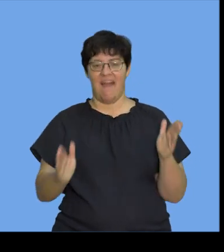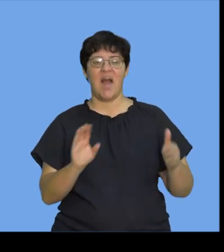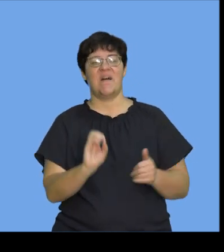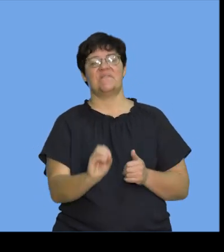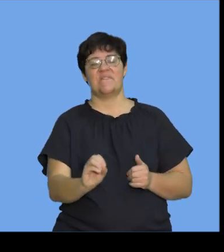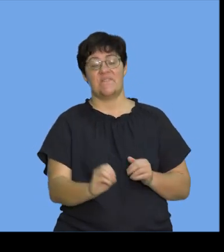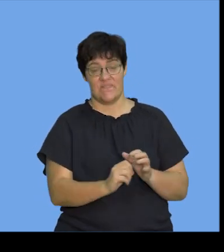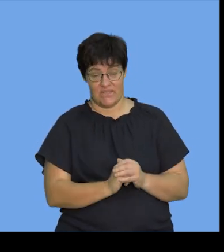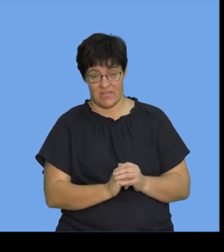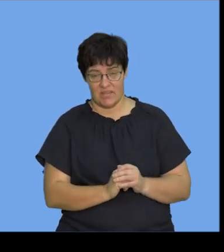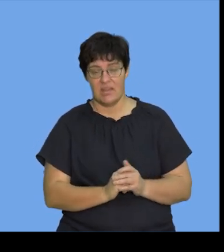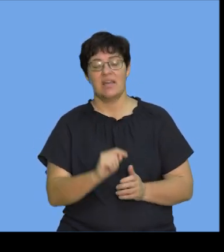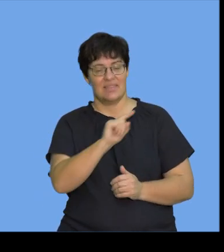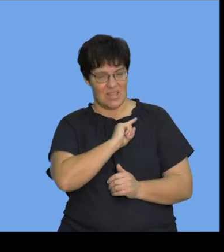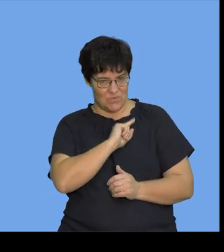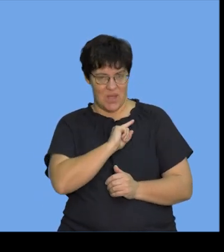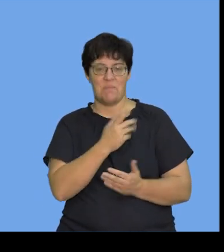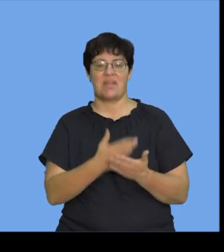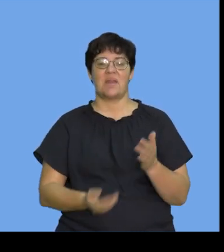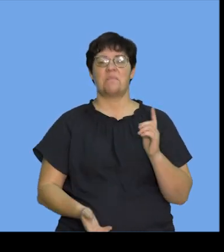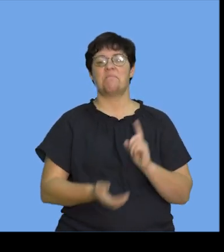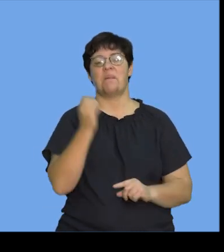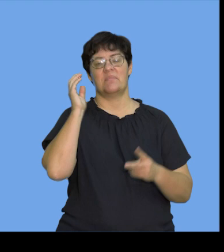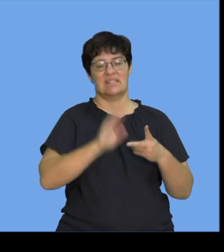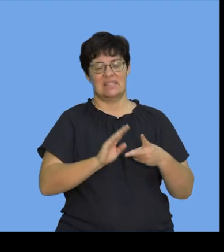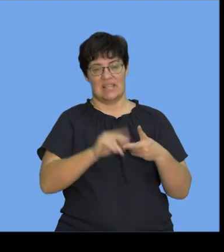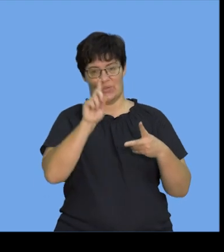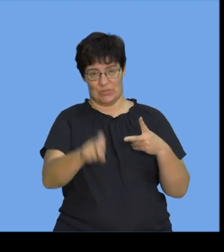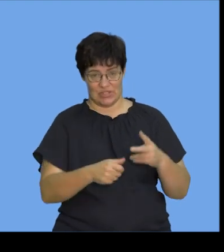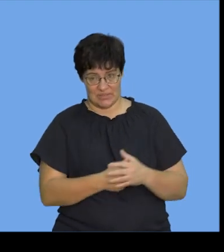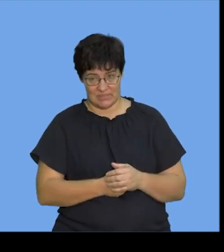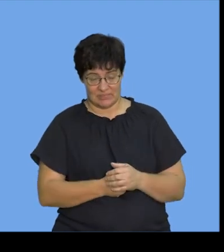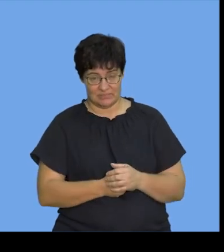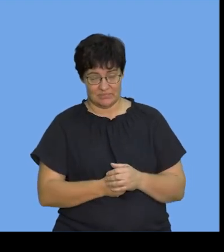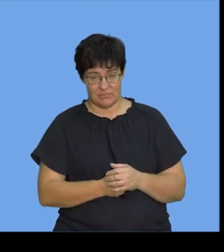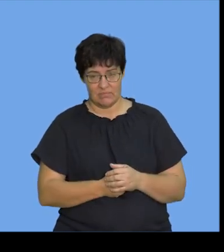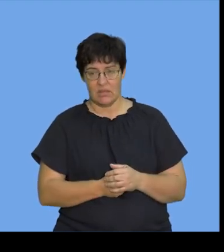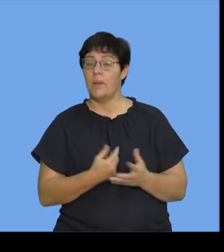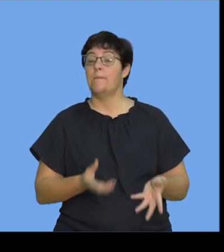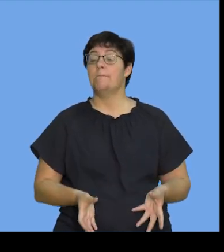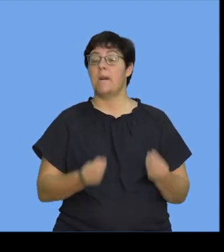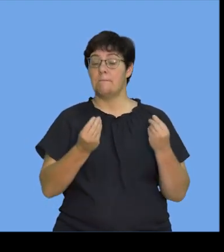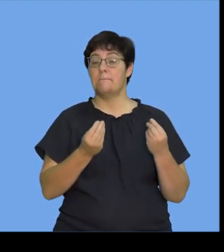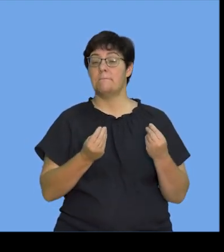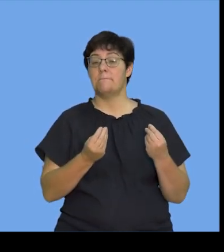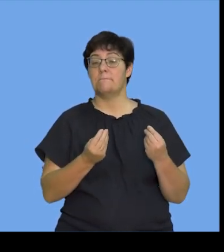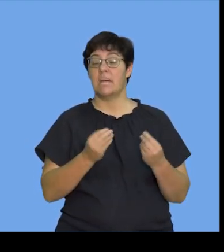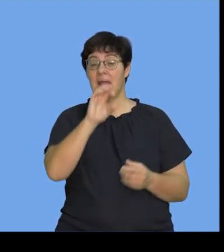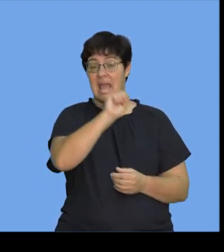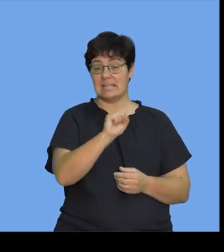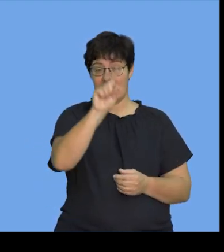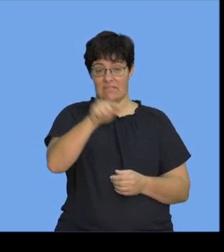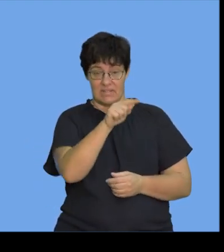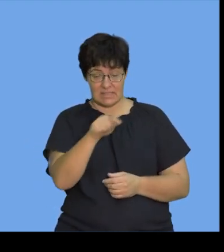and 1. Therefore, I can find the second question that I have here. So to find the sum to infinity, it